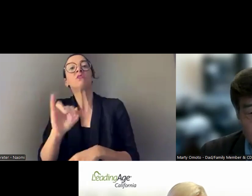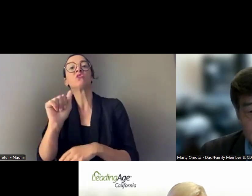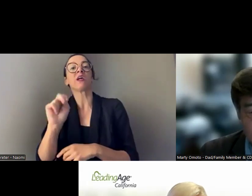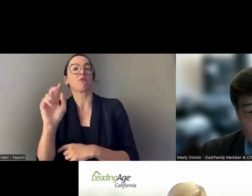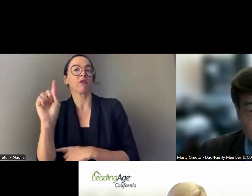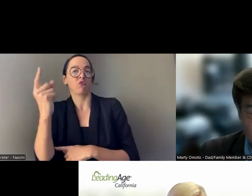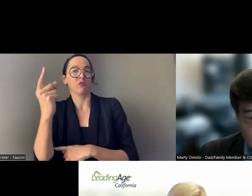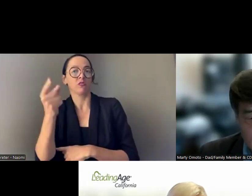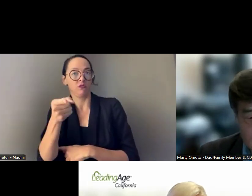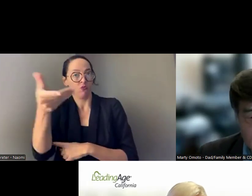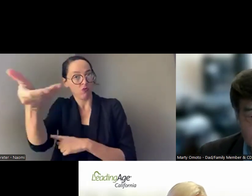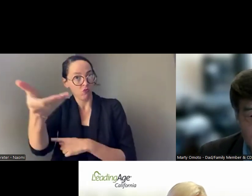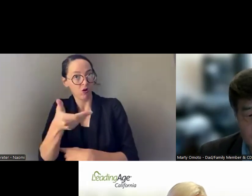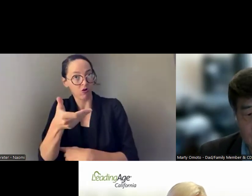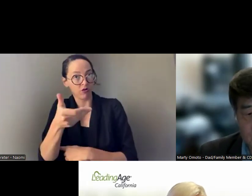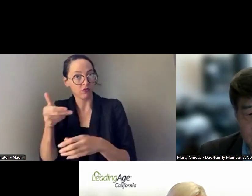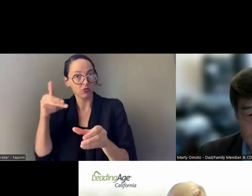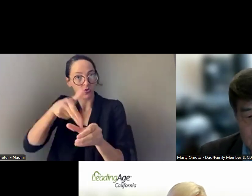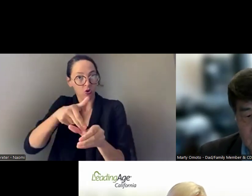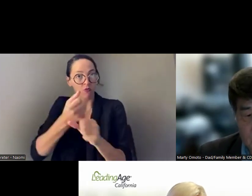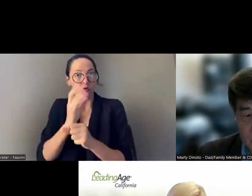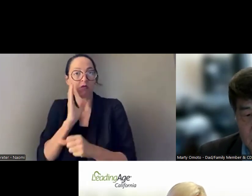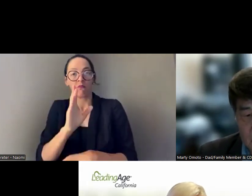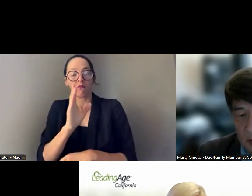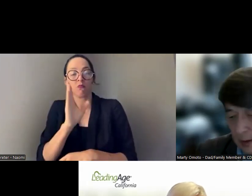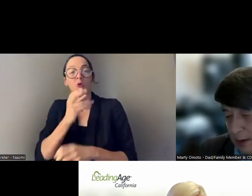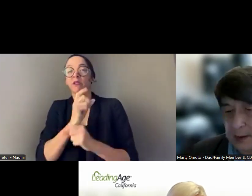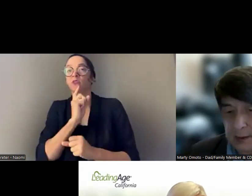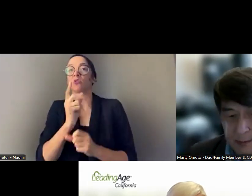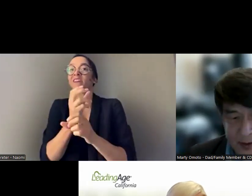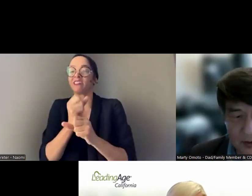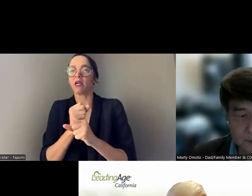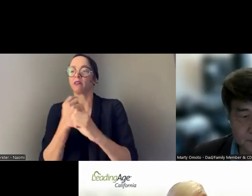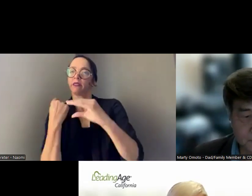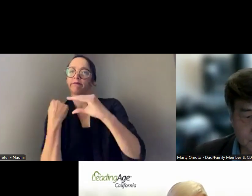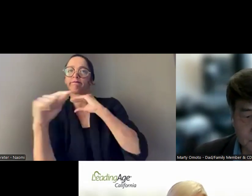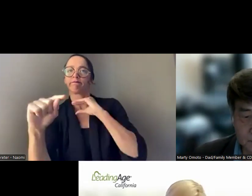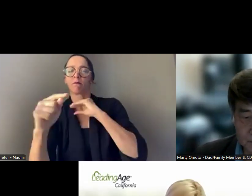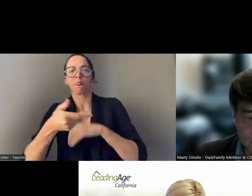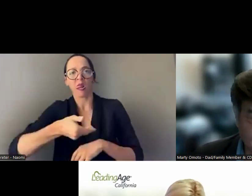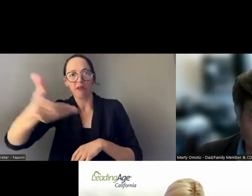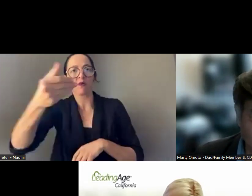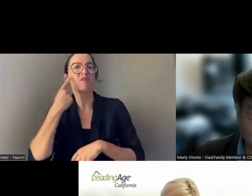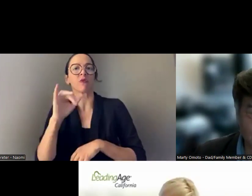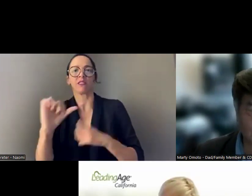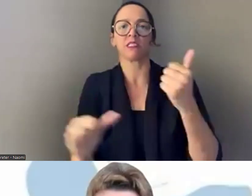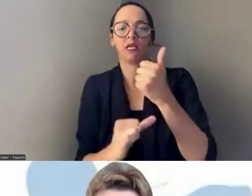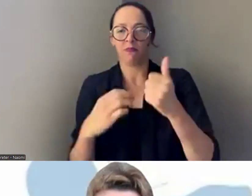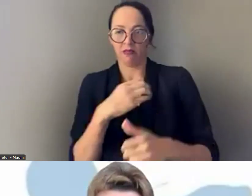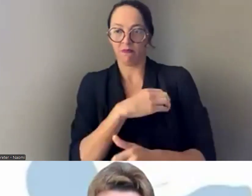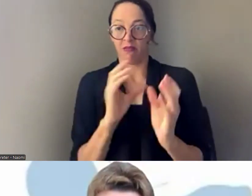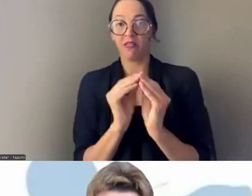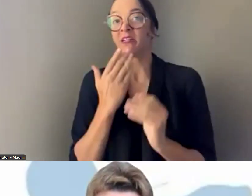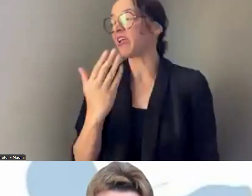welcome to join us, and I'll make sure that you get the invite for a special subcommittee meeting. Great. Thank you, Marty. Thank you, Jeannie.